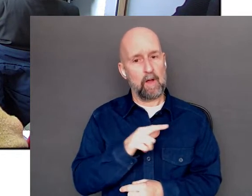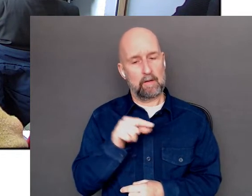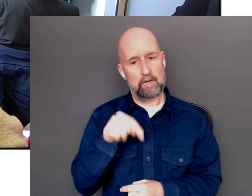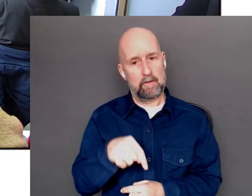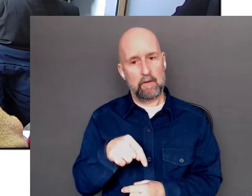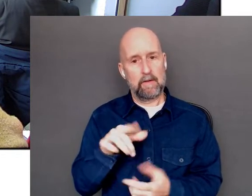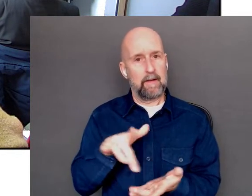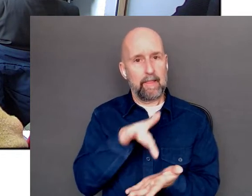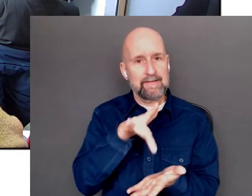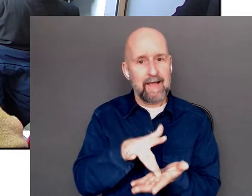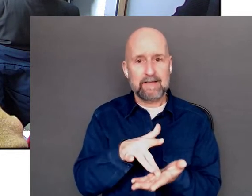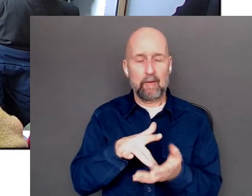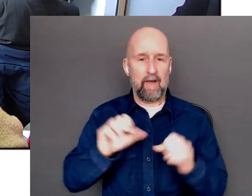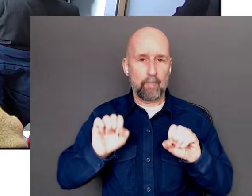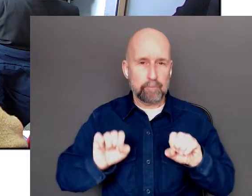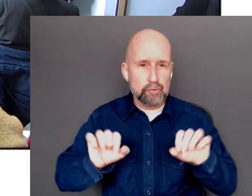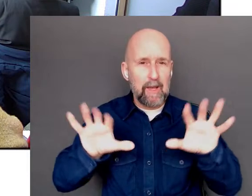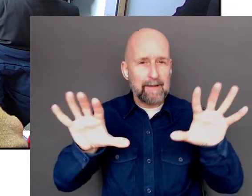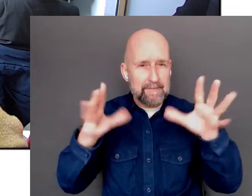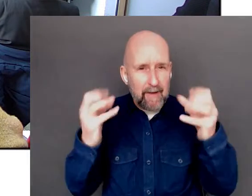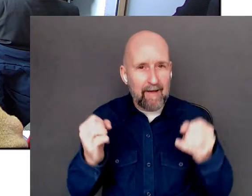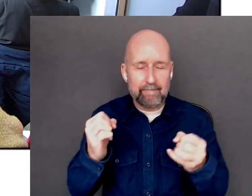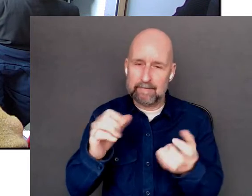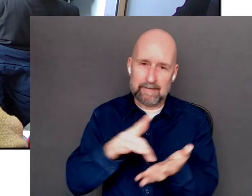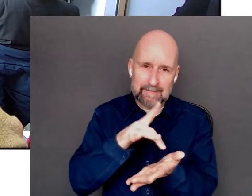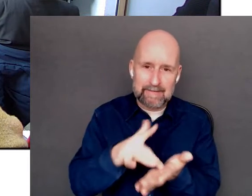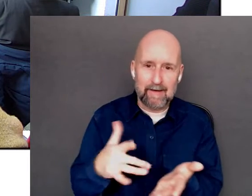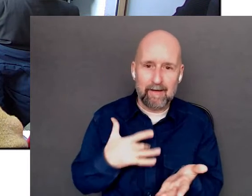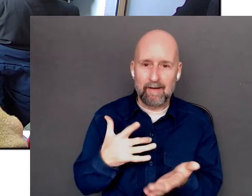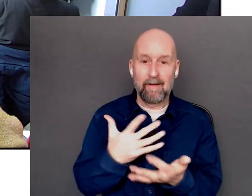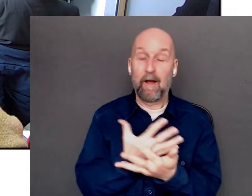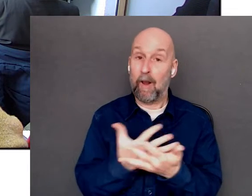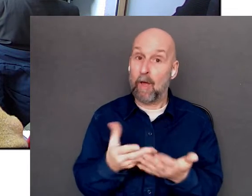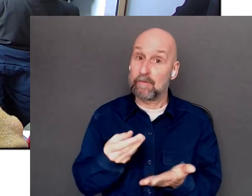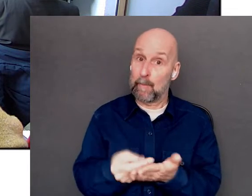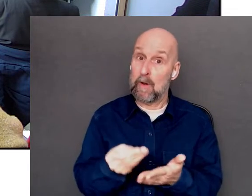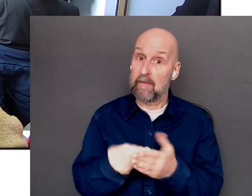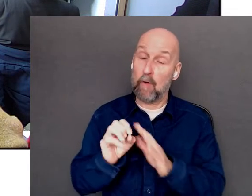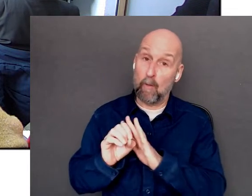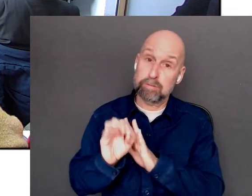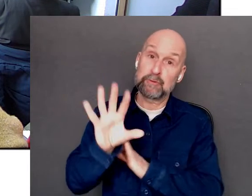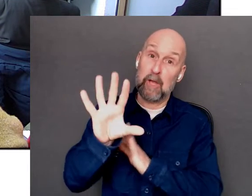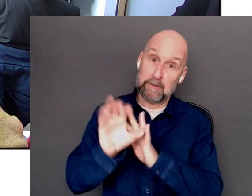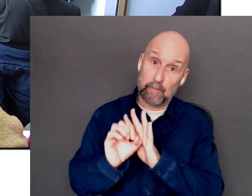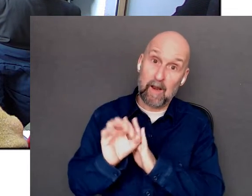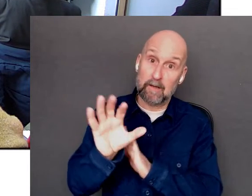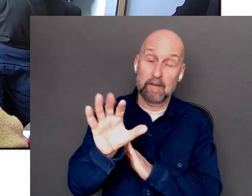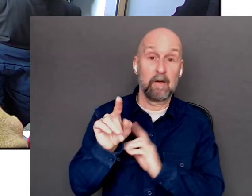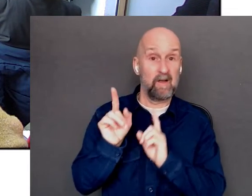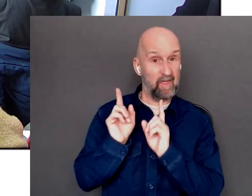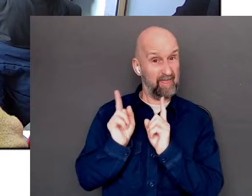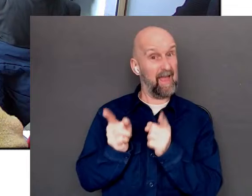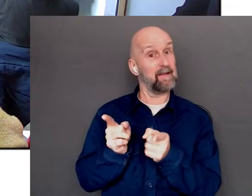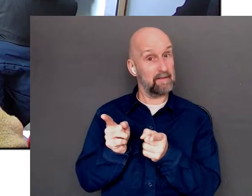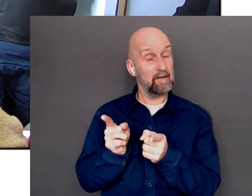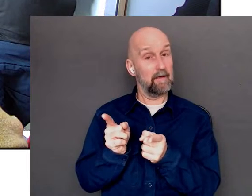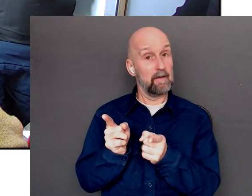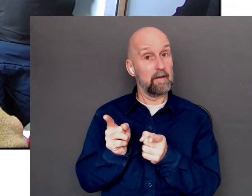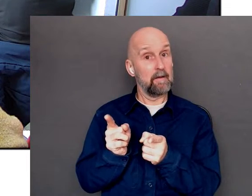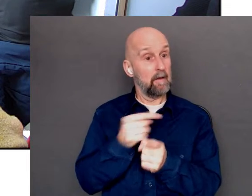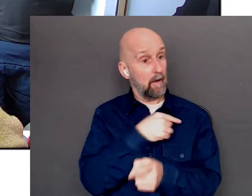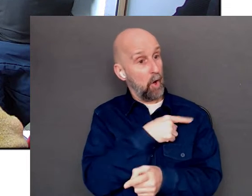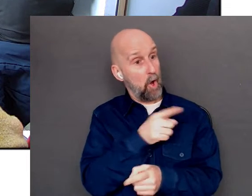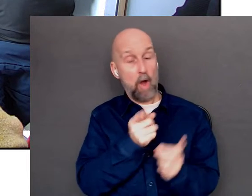have projectors that cost like a lot of money, and just to have access to that is quite hard